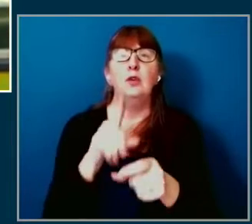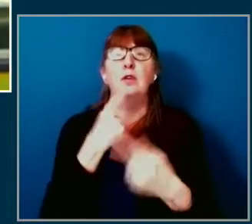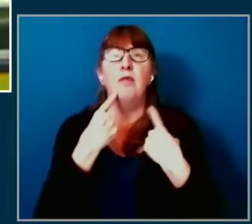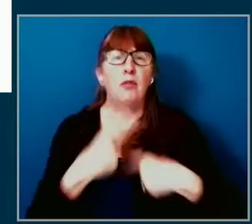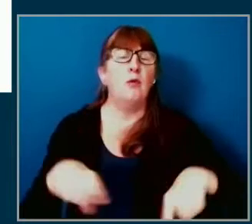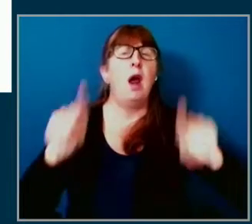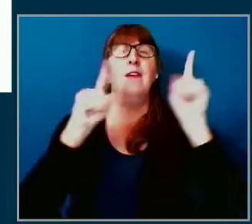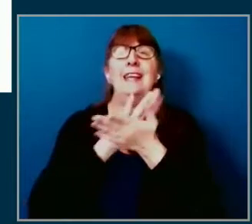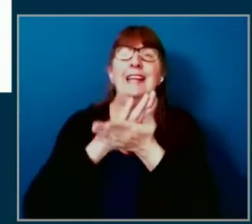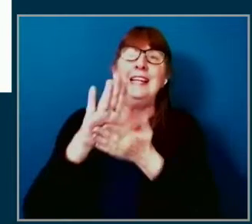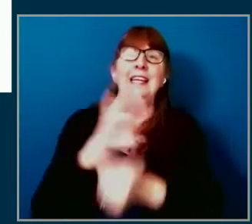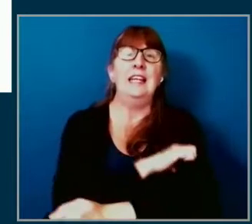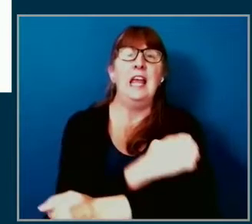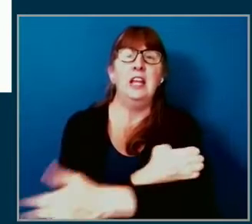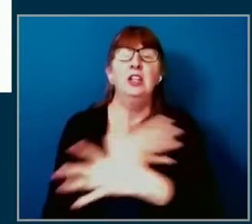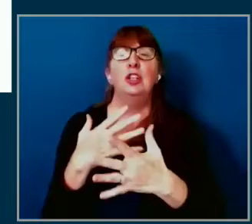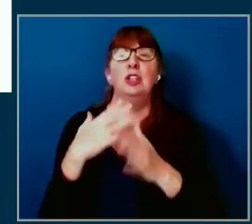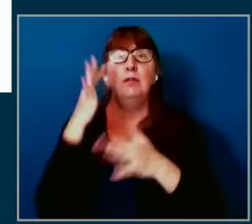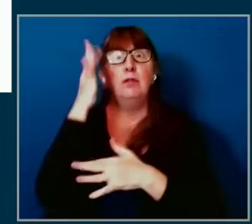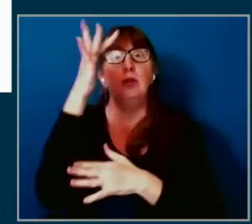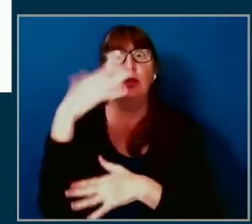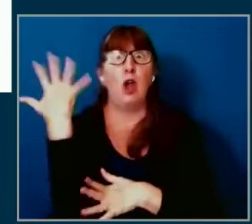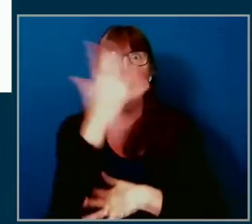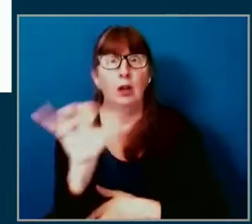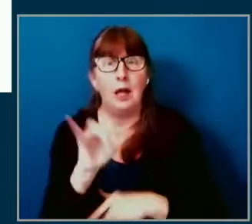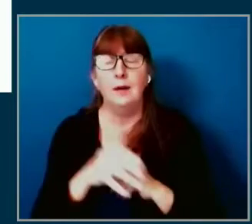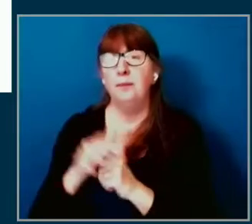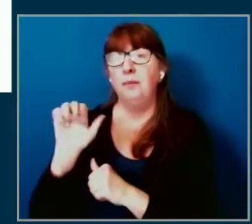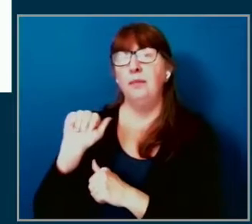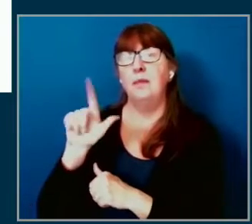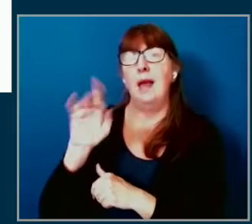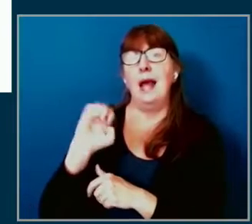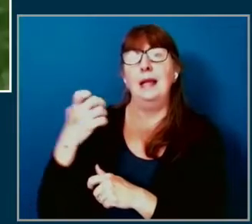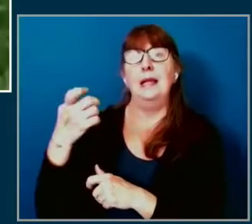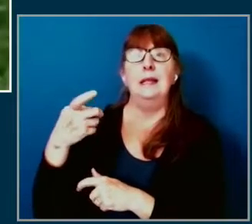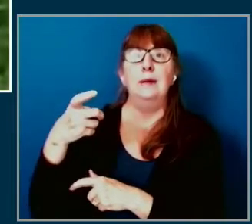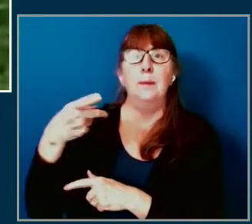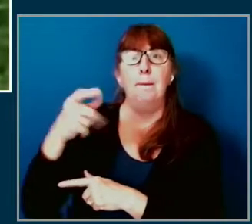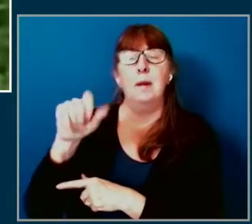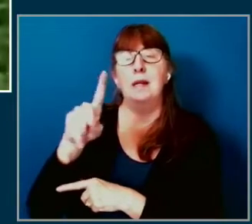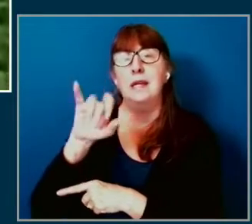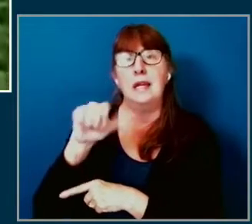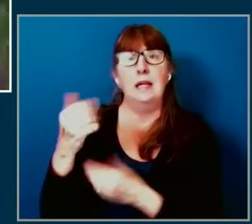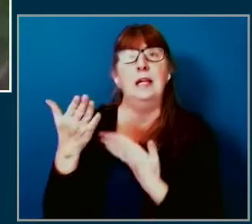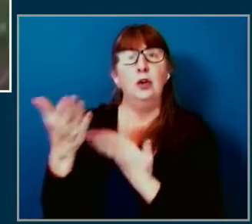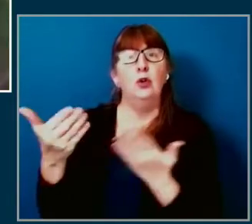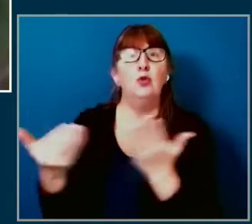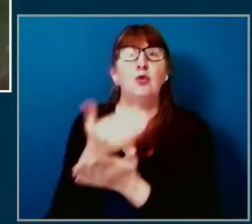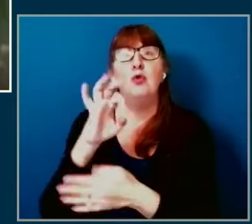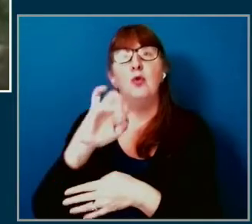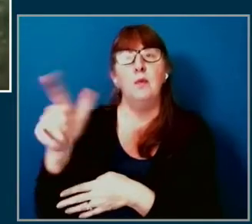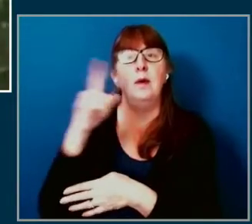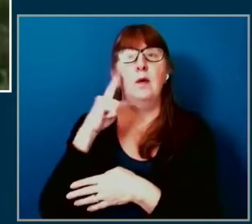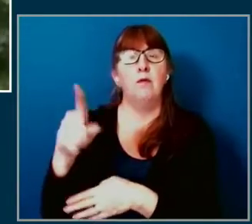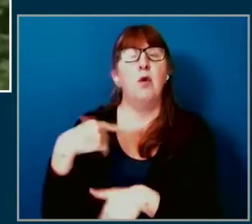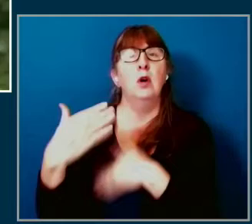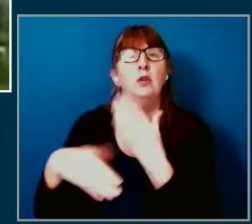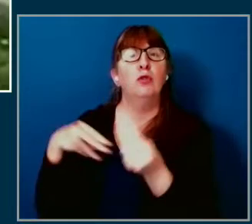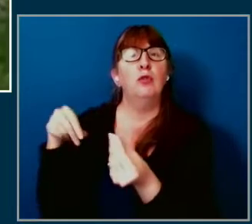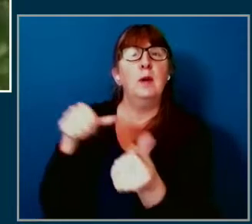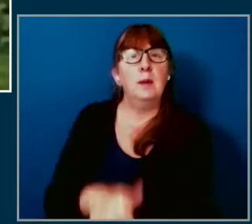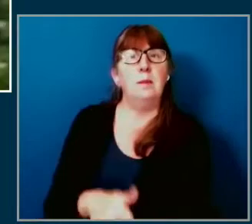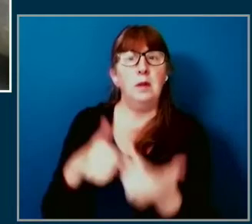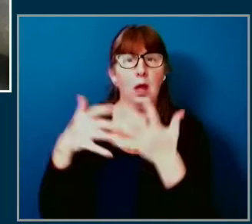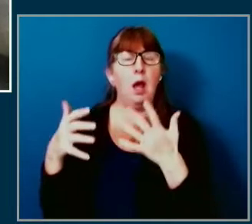like. Alex Padilla introduced a new bill today to streamline the citizenship process for millions of undocumented